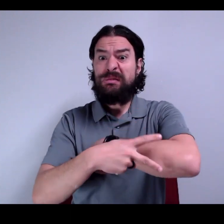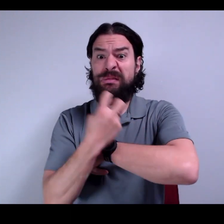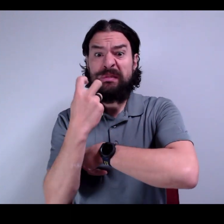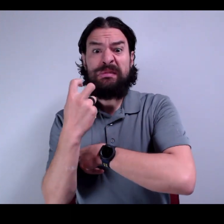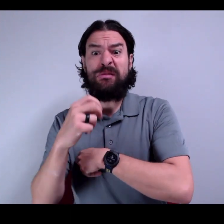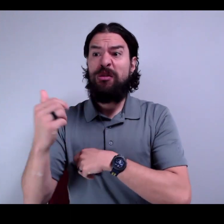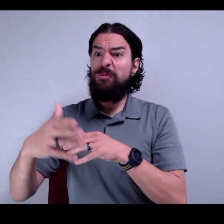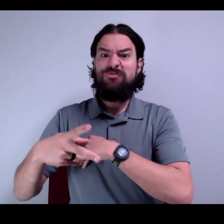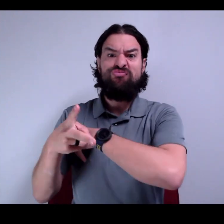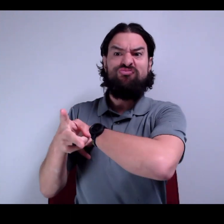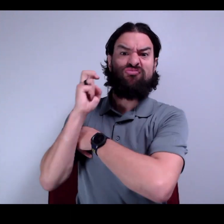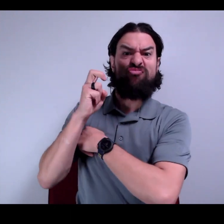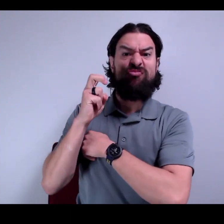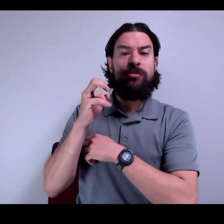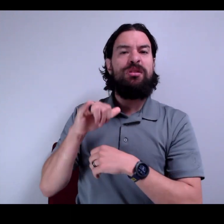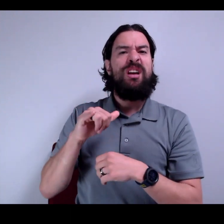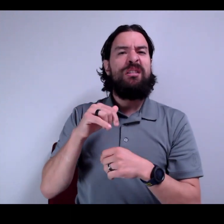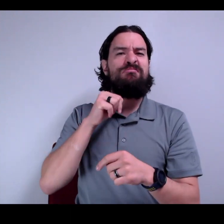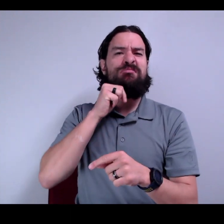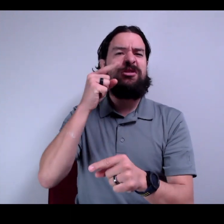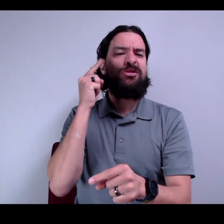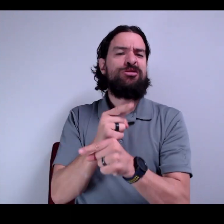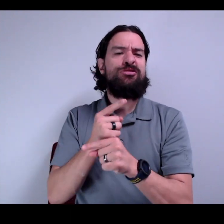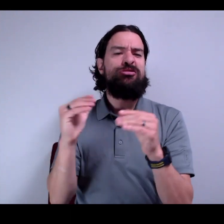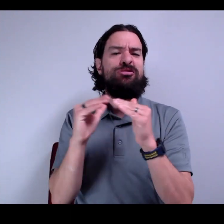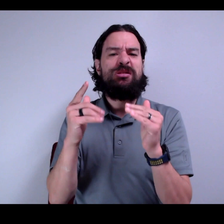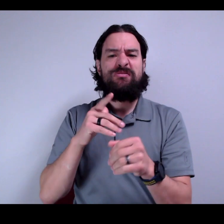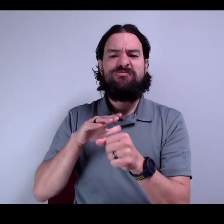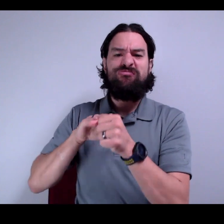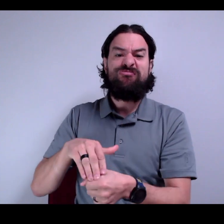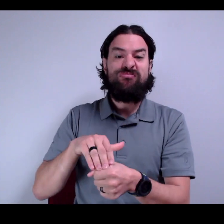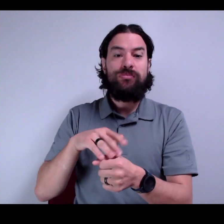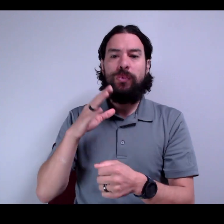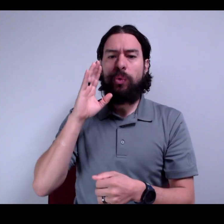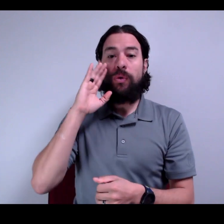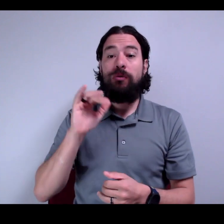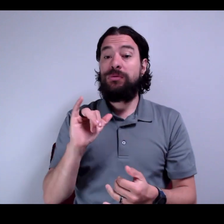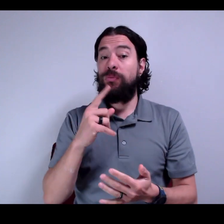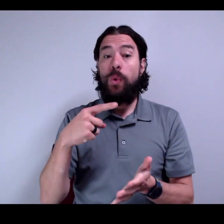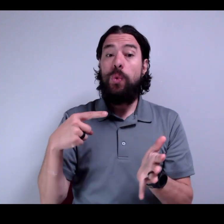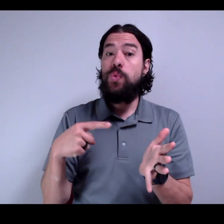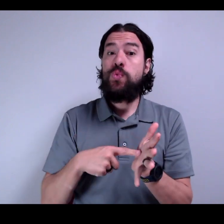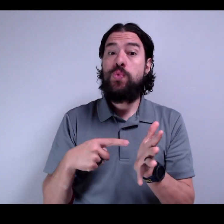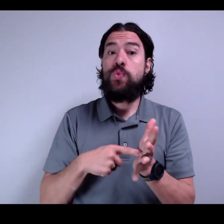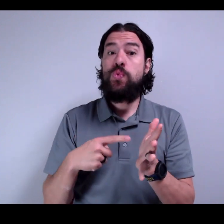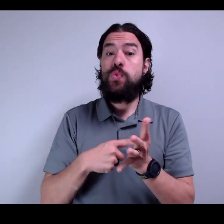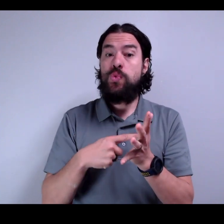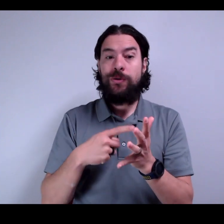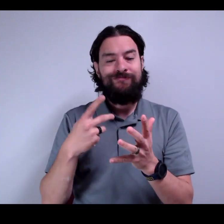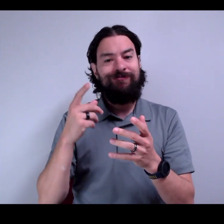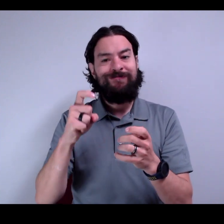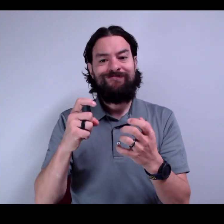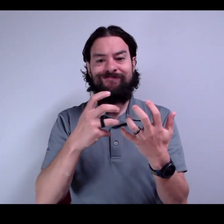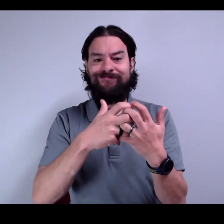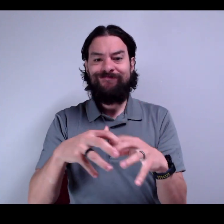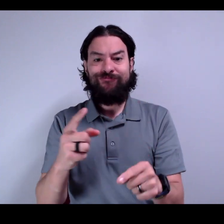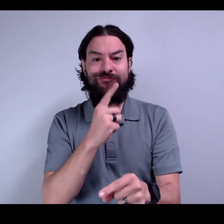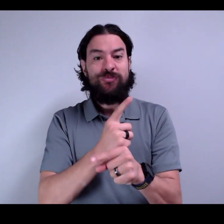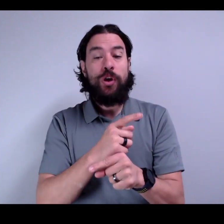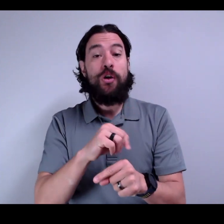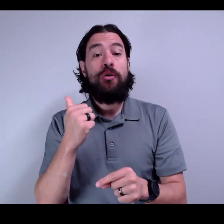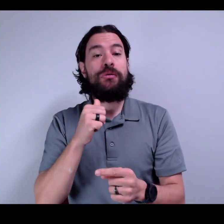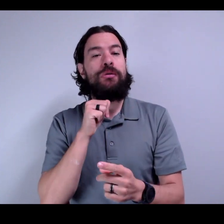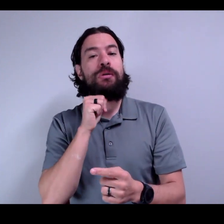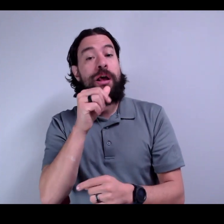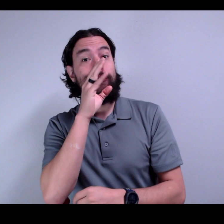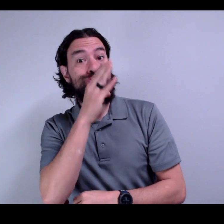another person, they've created injustice. Yeah, therefore, they owe something to make it right. But there's another indirect effect of